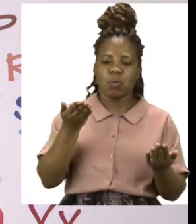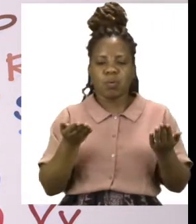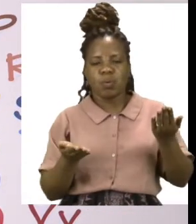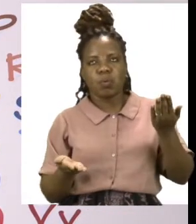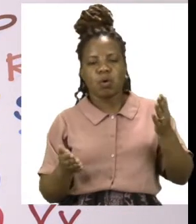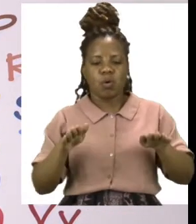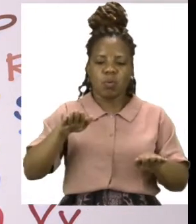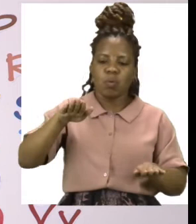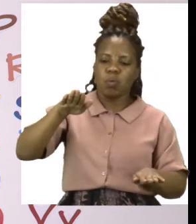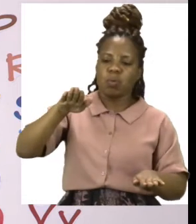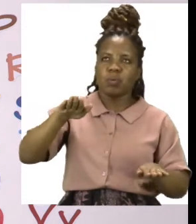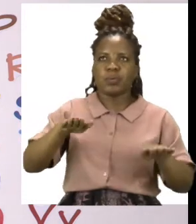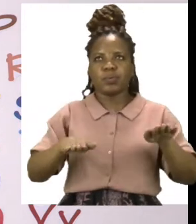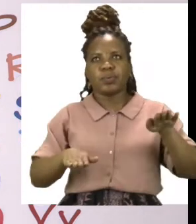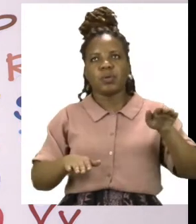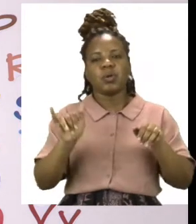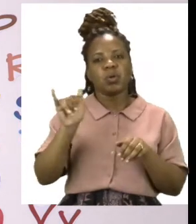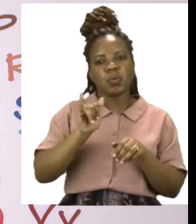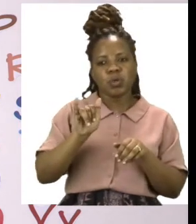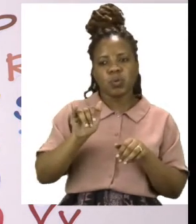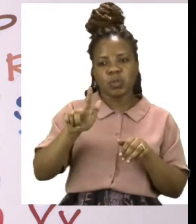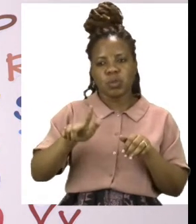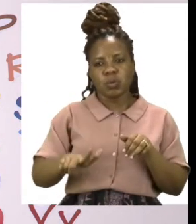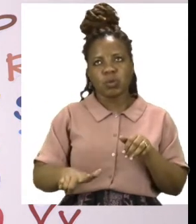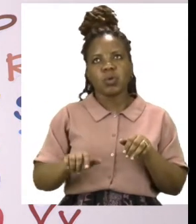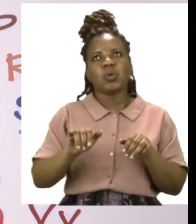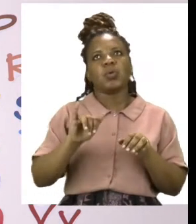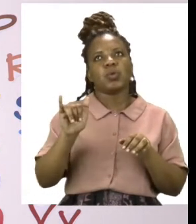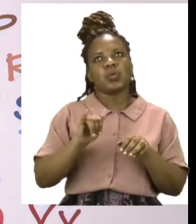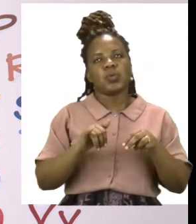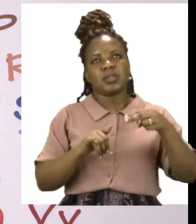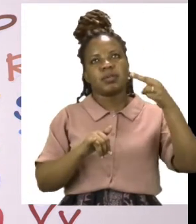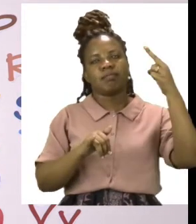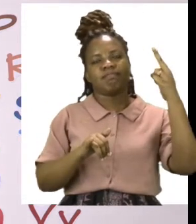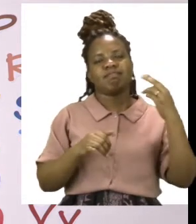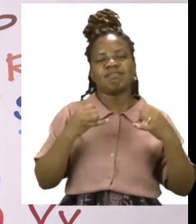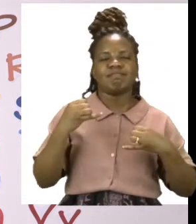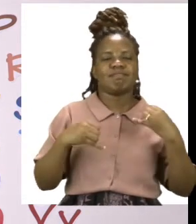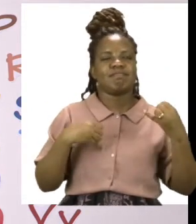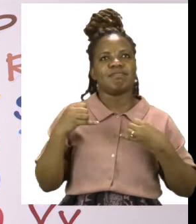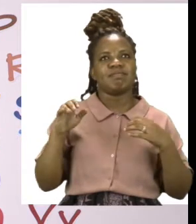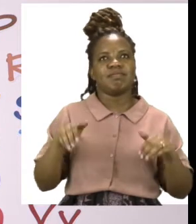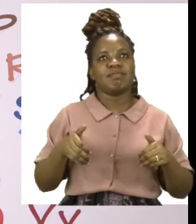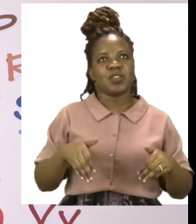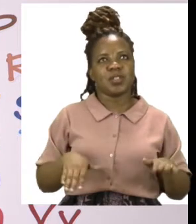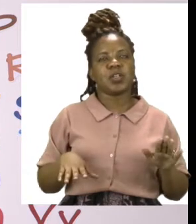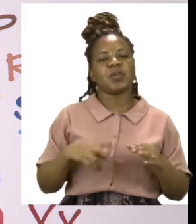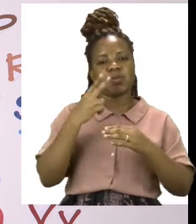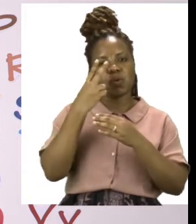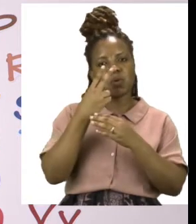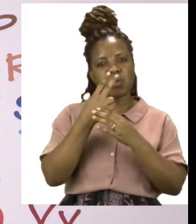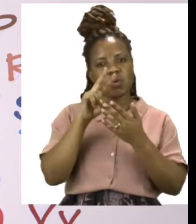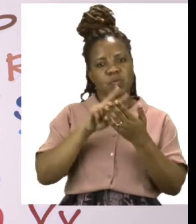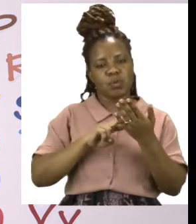on the seesaw and which one should be at the bottom of the seesaw. Have fun, boys and girls, with both exercises.